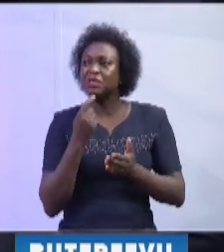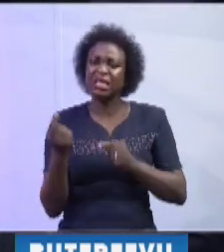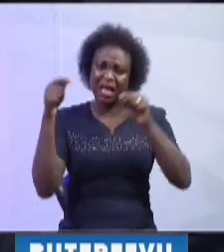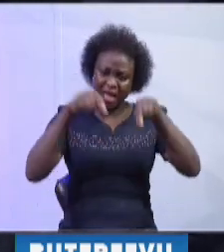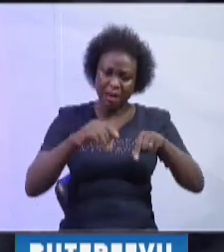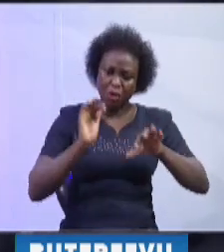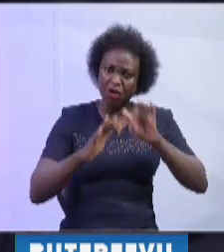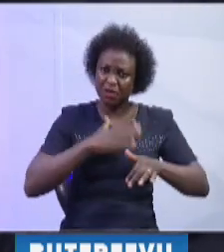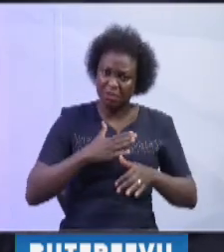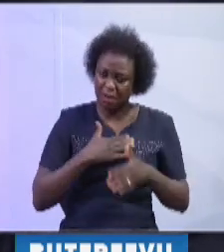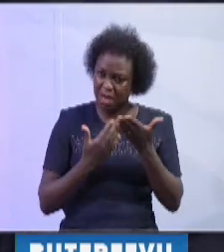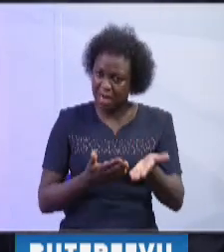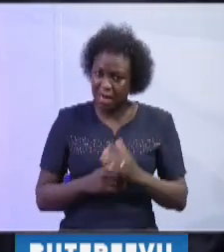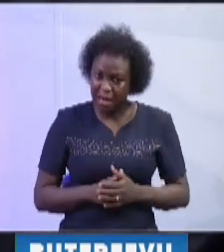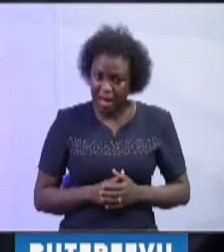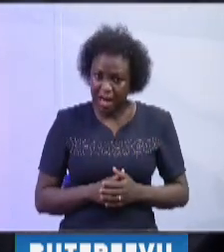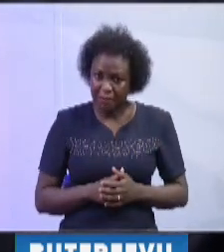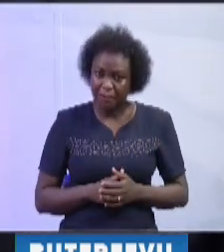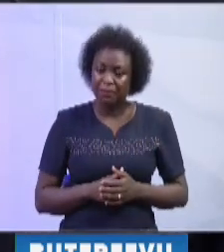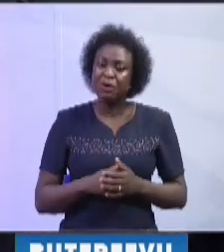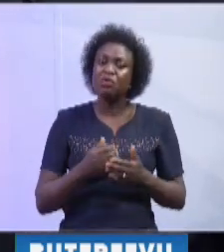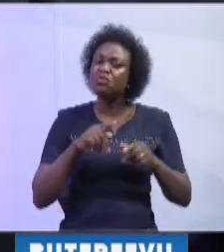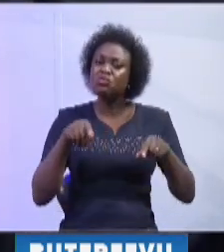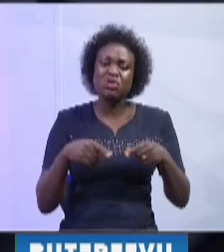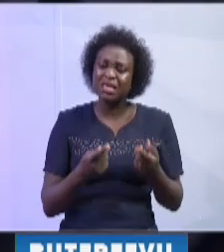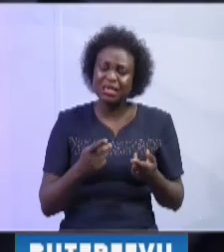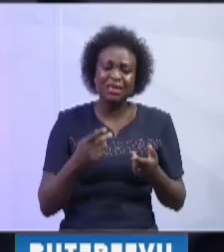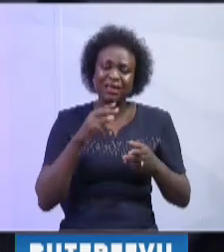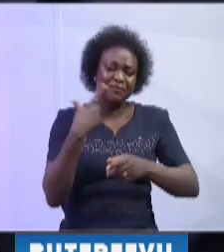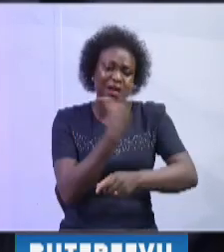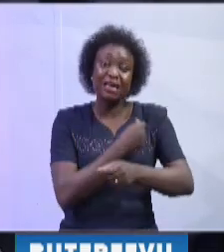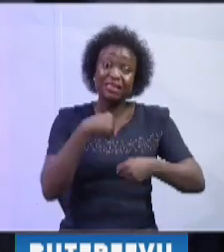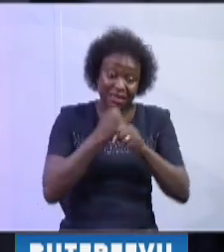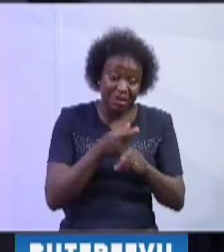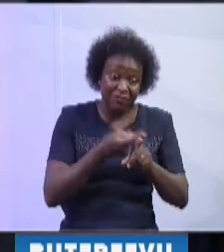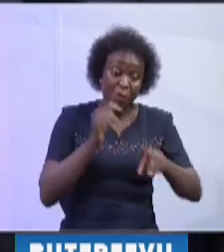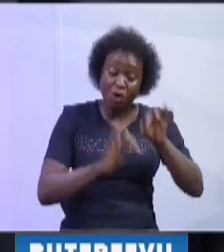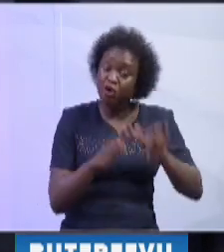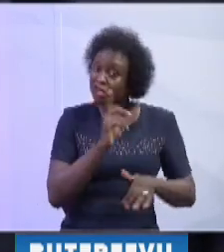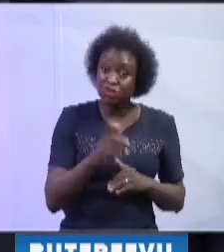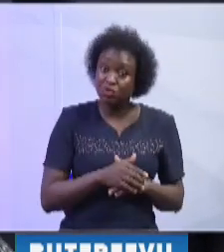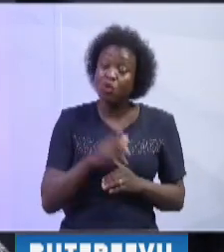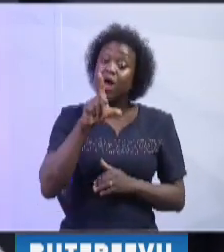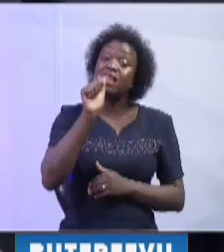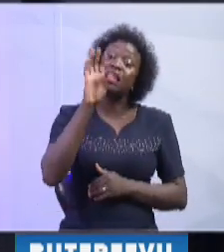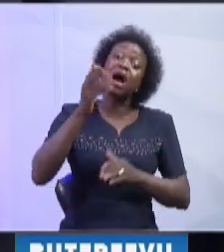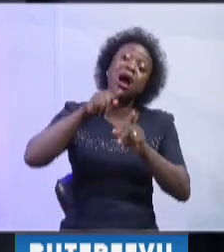yange n'atasangawo test tube. Vaccine tetuzikolera mu ofiisi. Vaccine tuzikolera mu labu